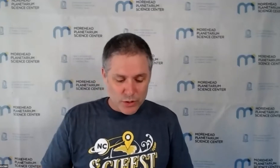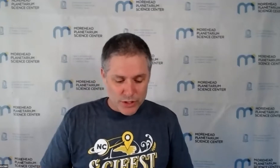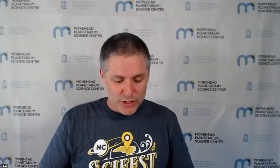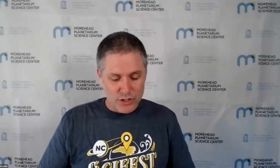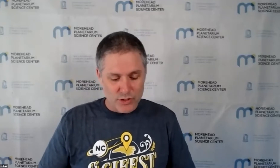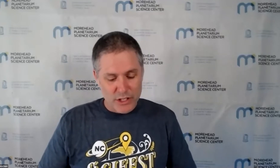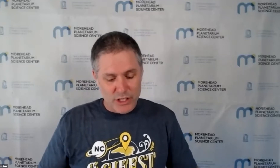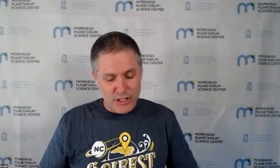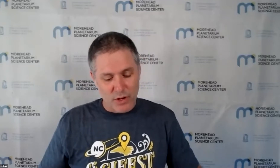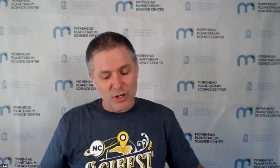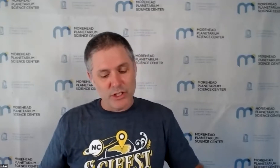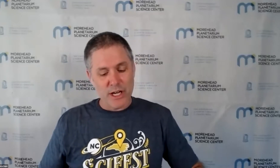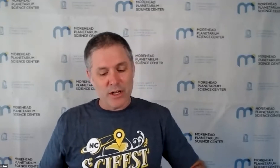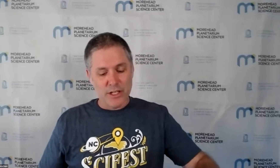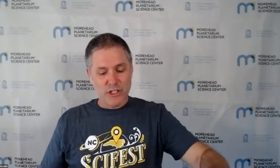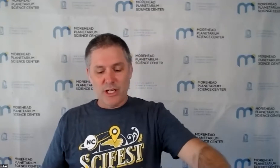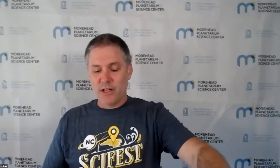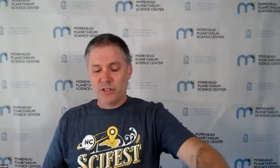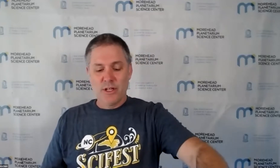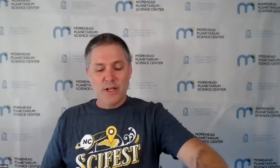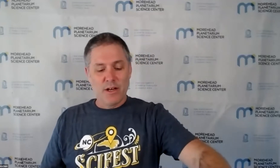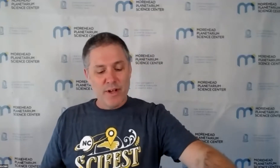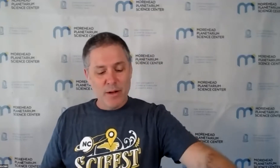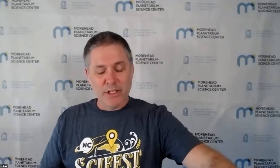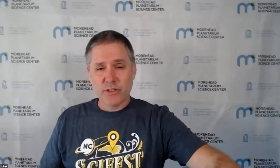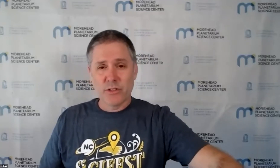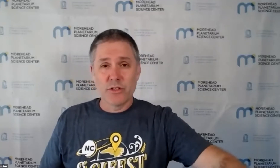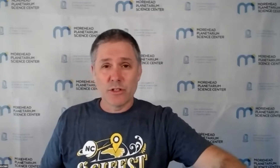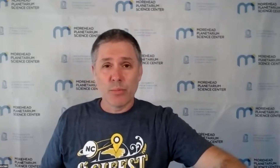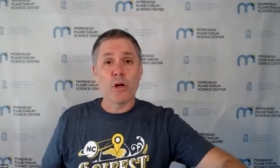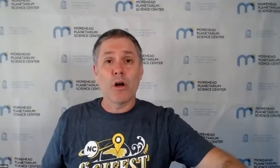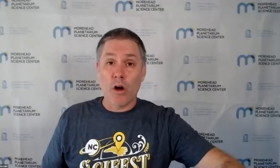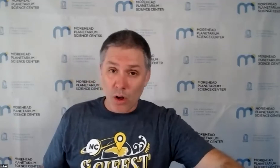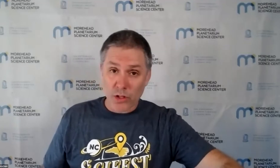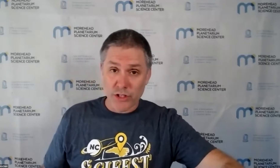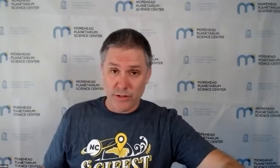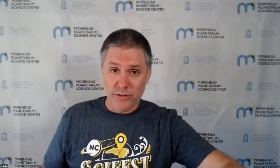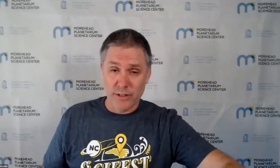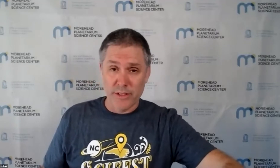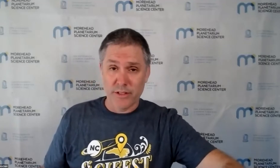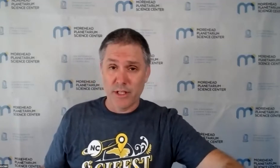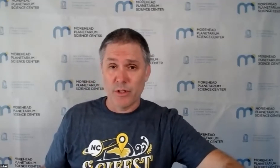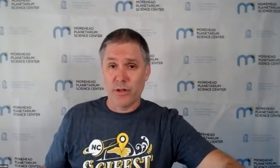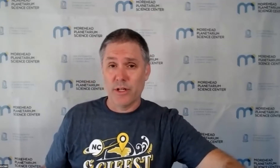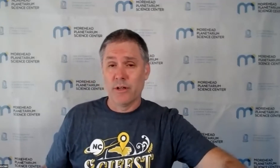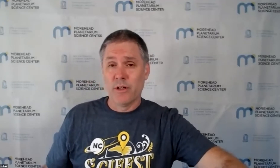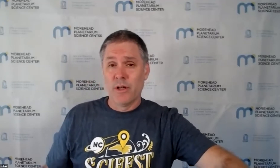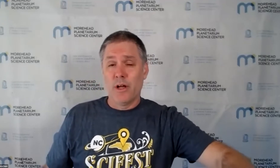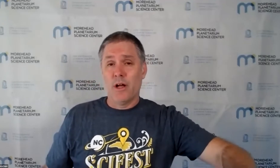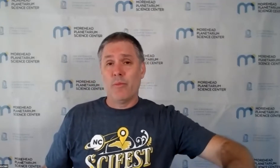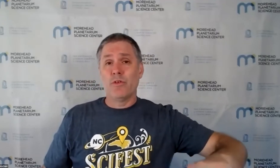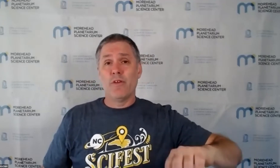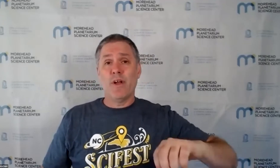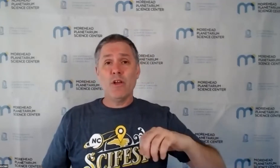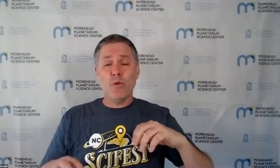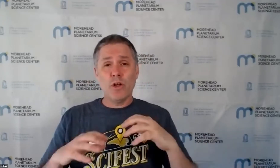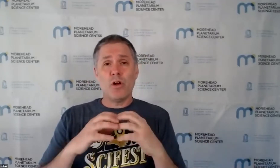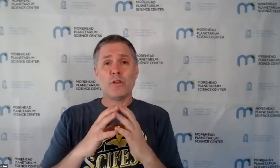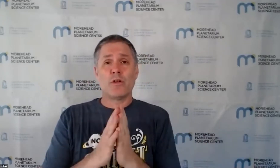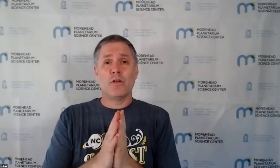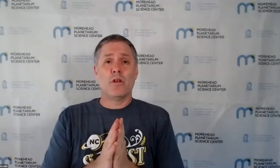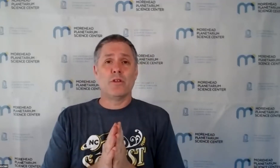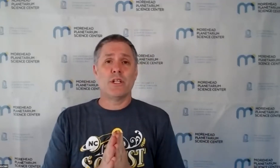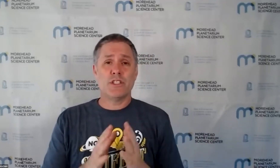specific resources and strategies for early childhood educators and families to support all children in STEM learning. If